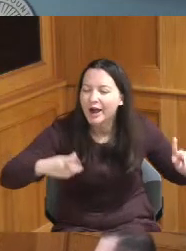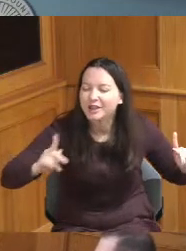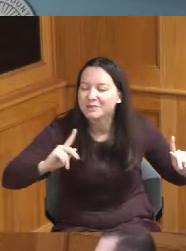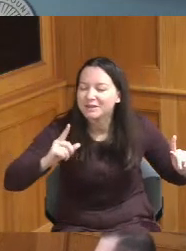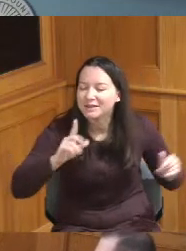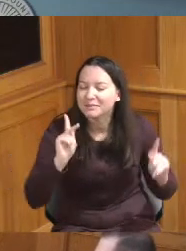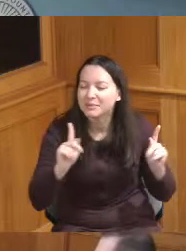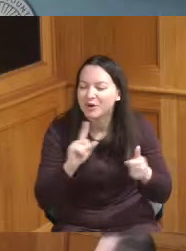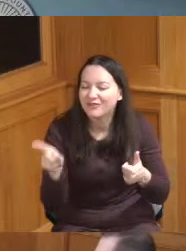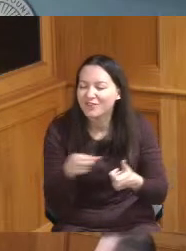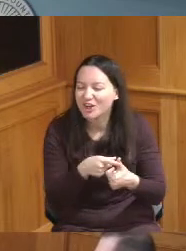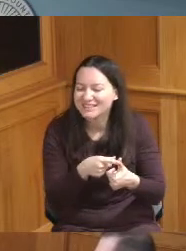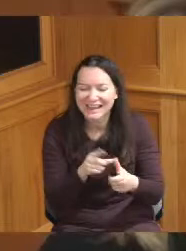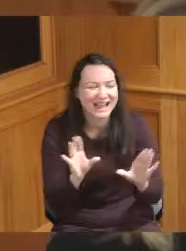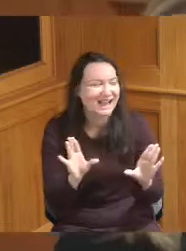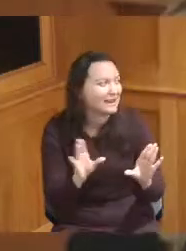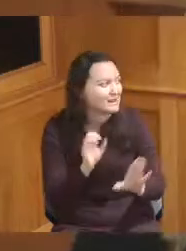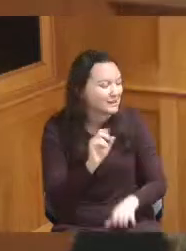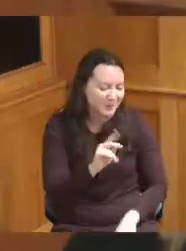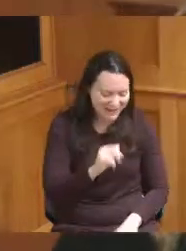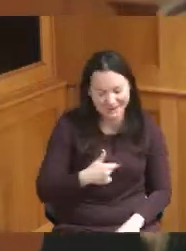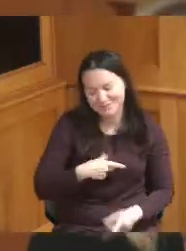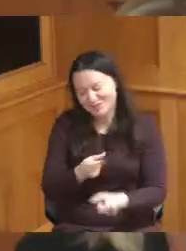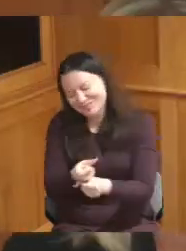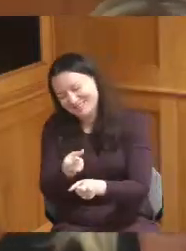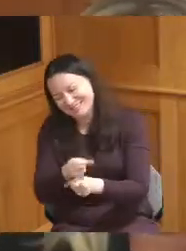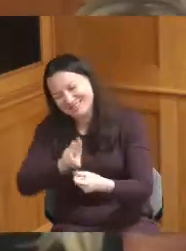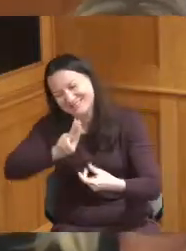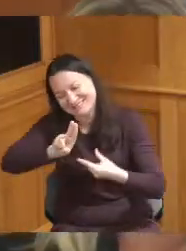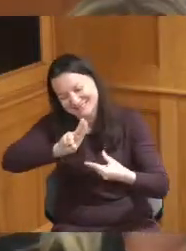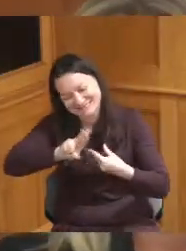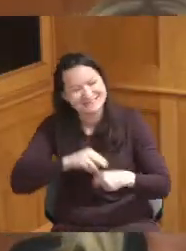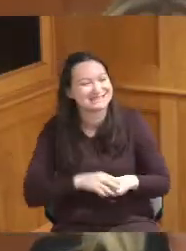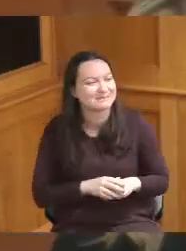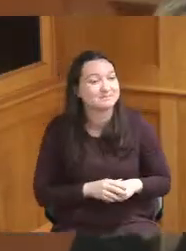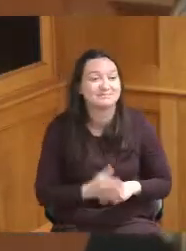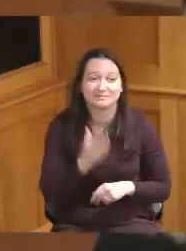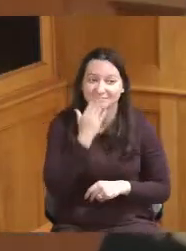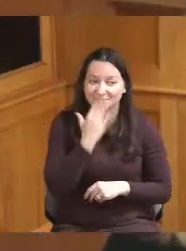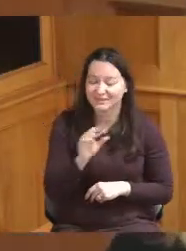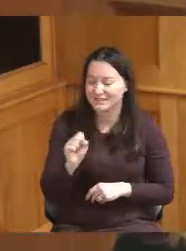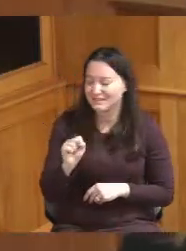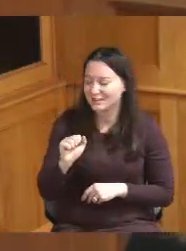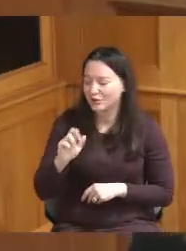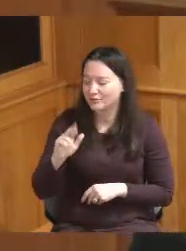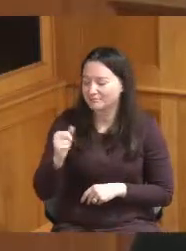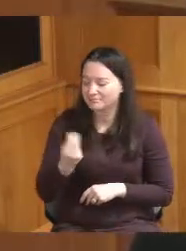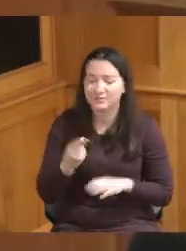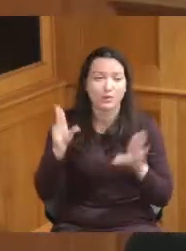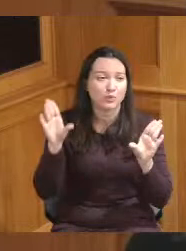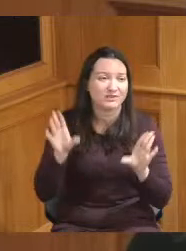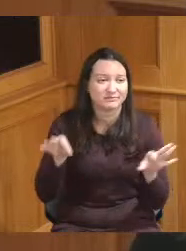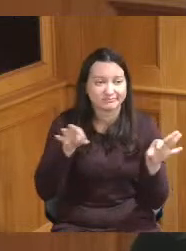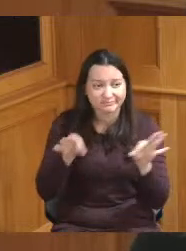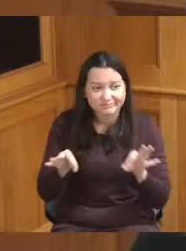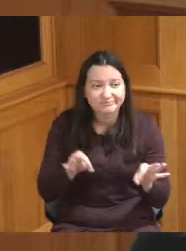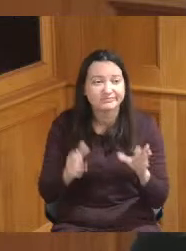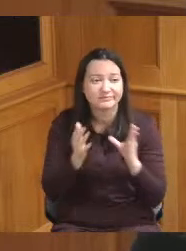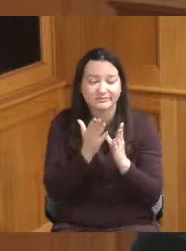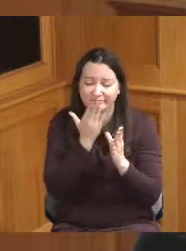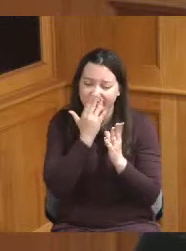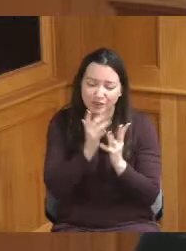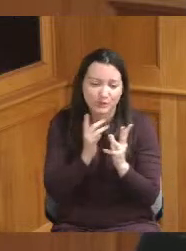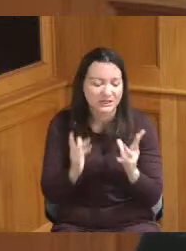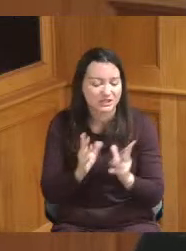we're not letting you. All right. Just kidding. Fair enough. Well, thank you, Sarah. That was a great description. And thank you so much, commissioners